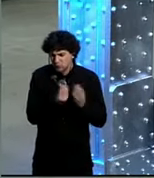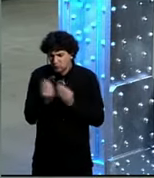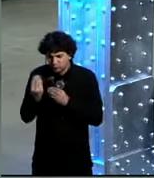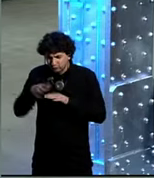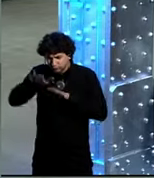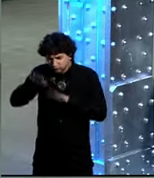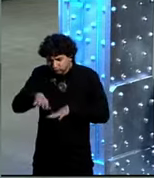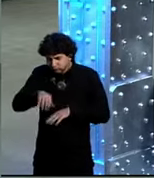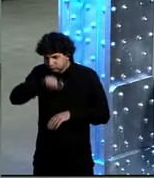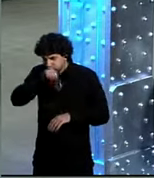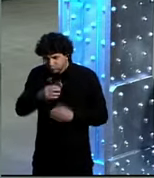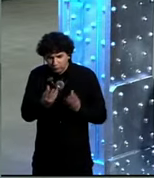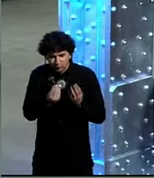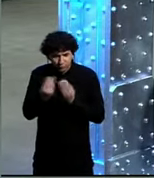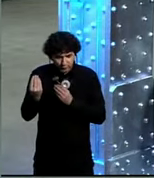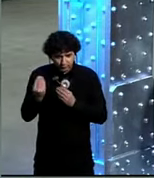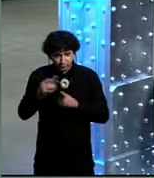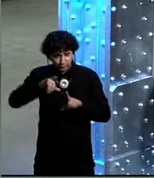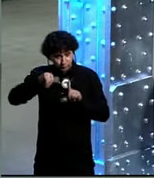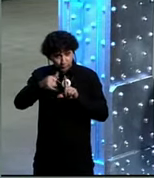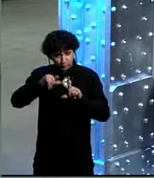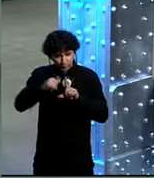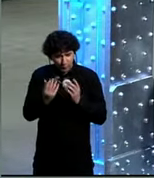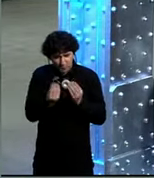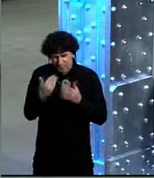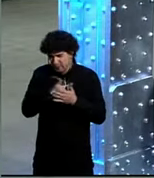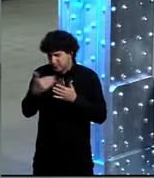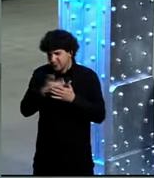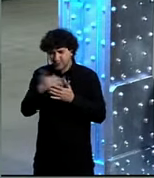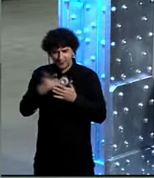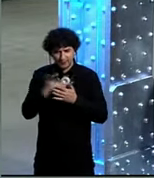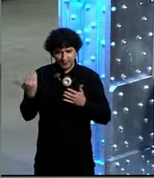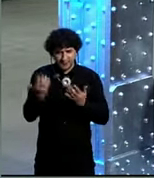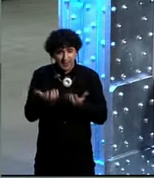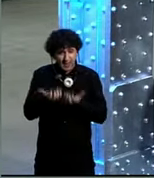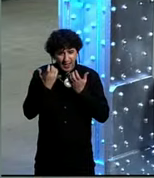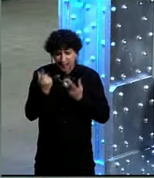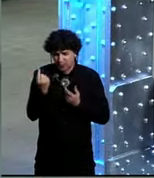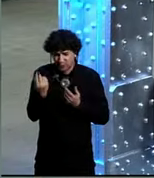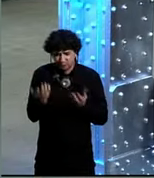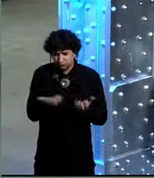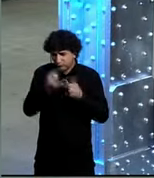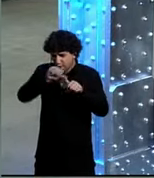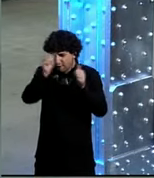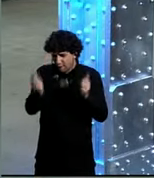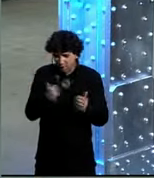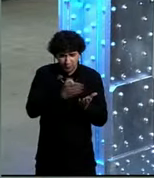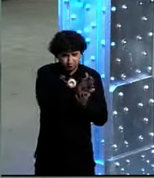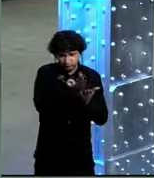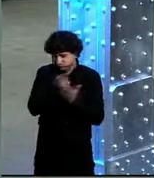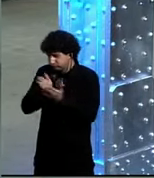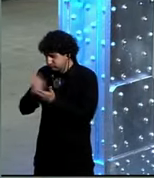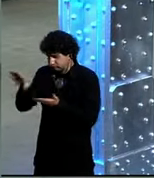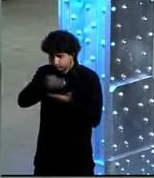YouTube, millions and millions and millions. So they make money in these different 5 ways that all tie into the audience. First off, YouTube ads,